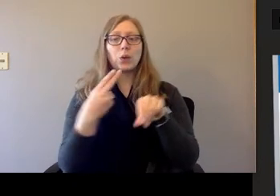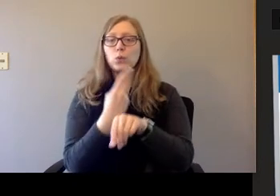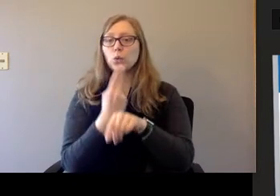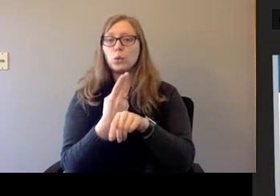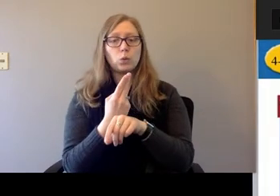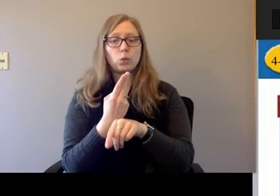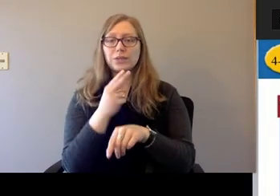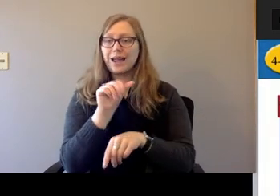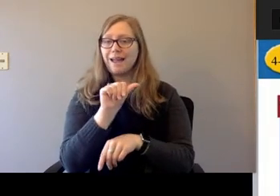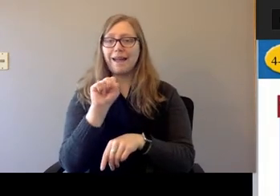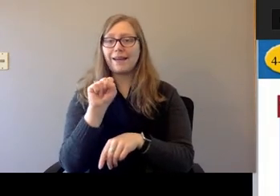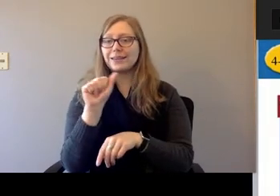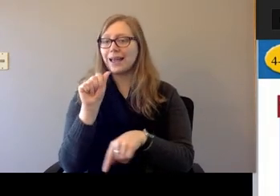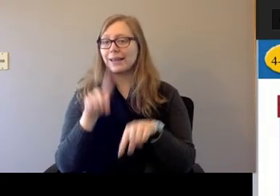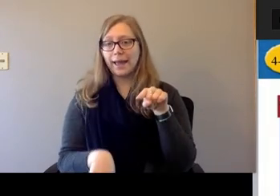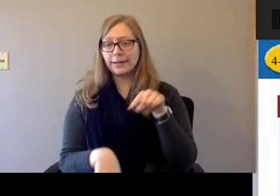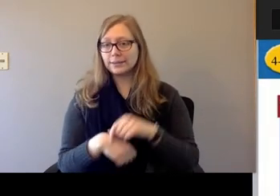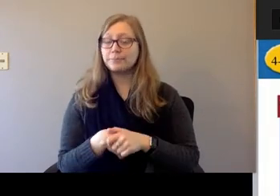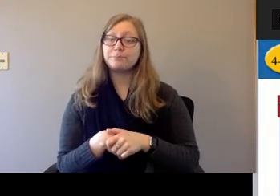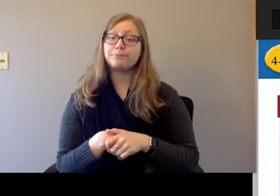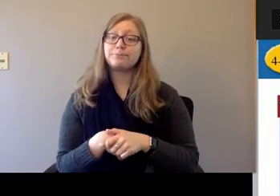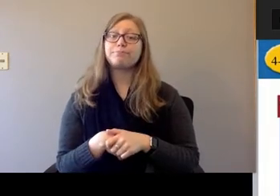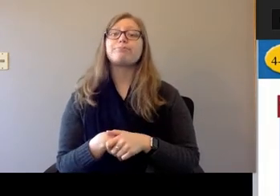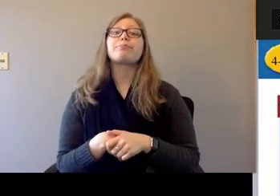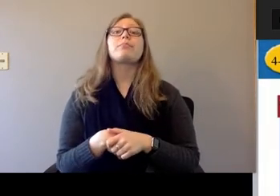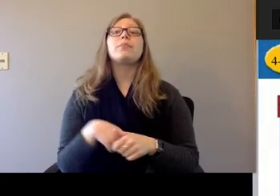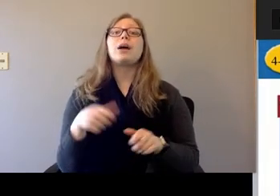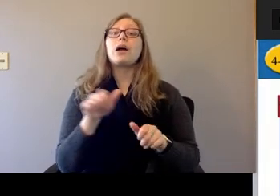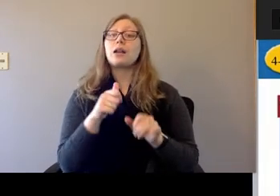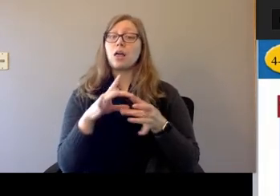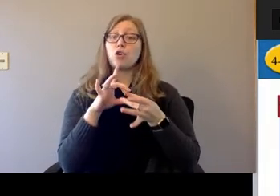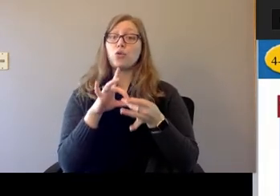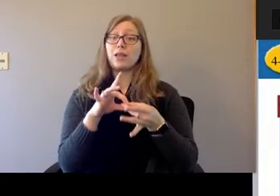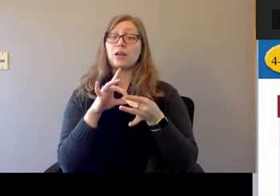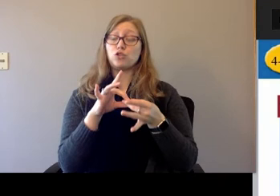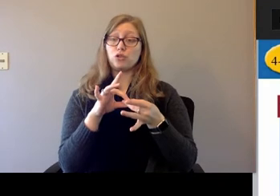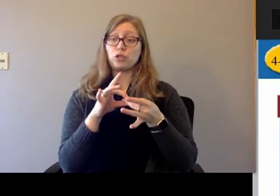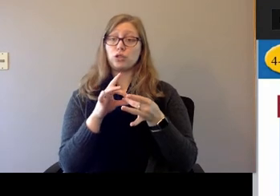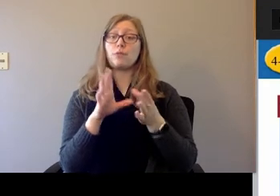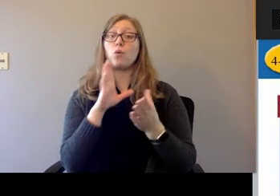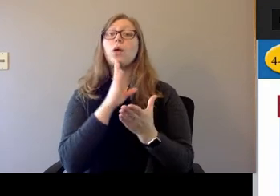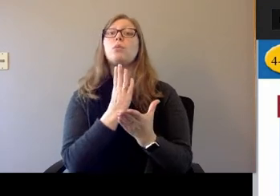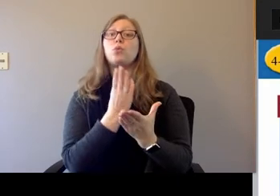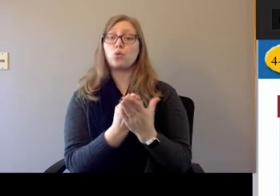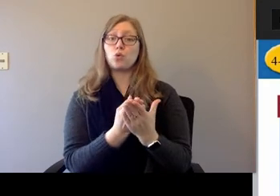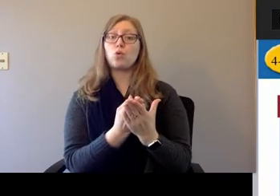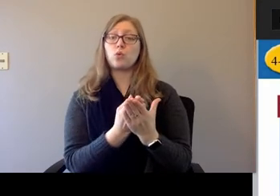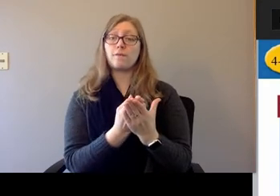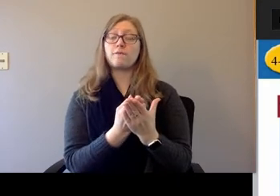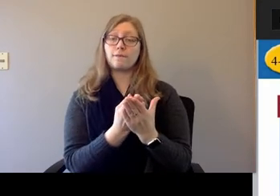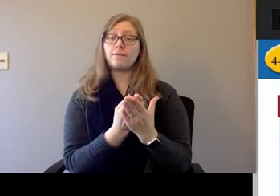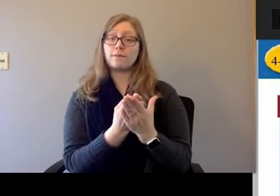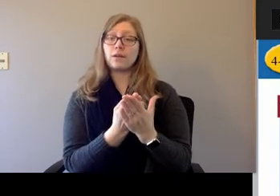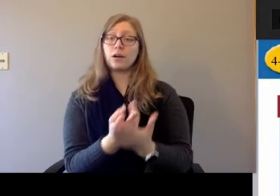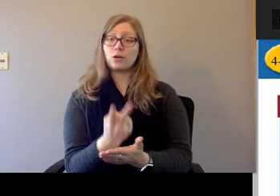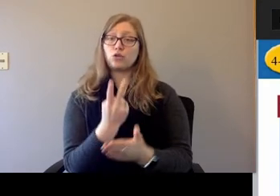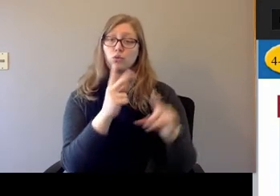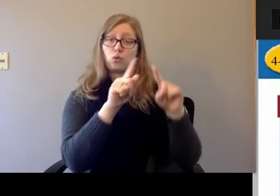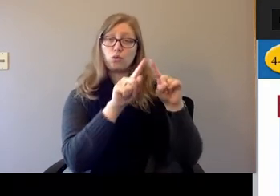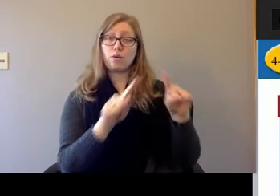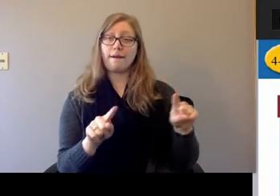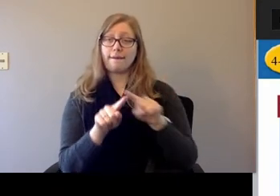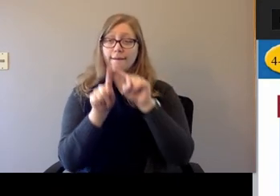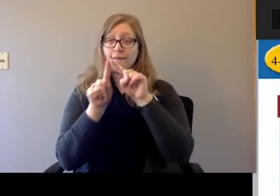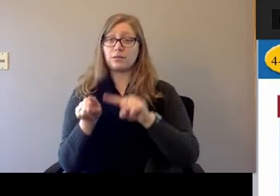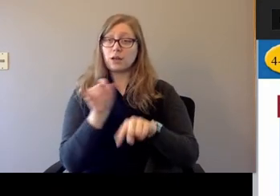congruent. So there is another relationship which also will prove that two triangles are congruent, and it